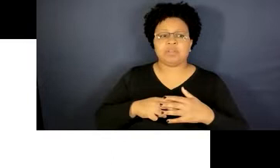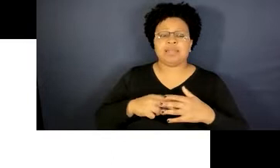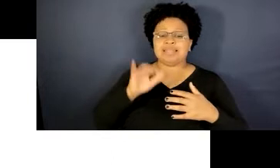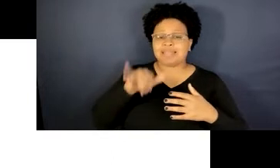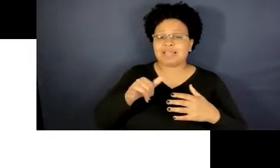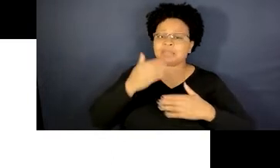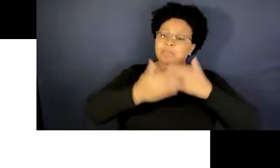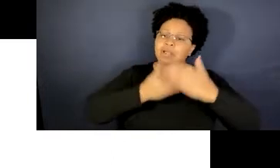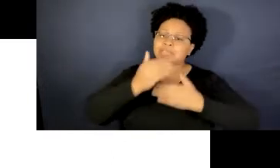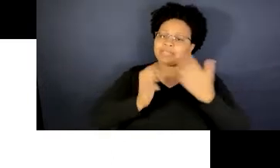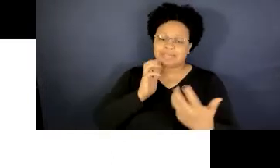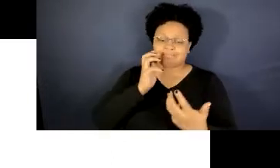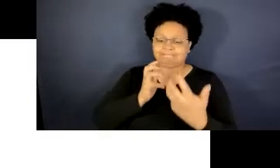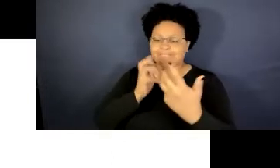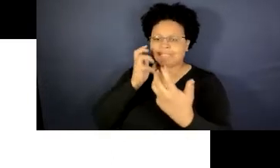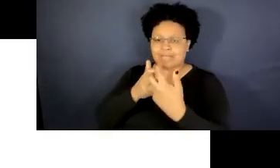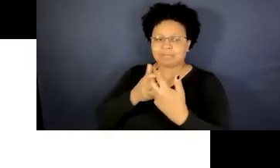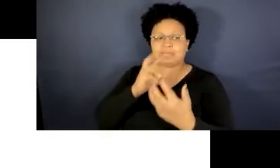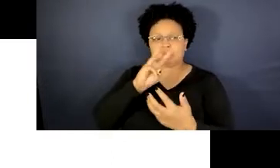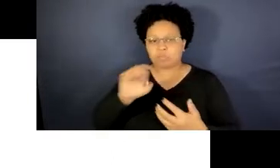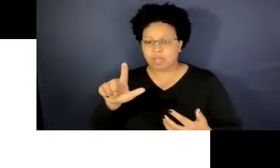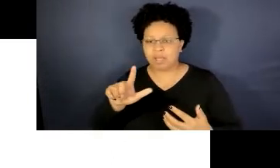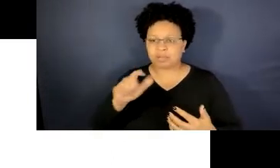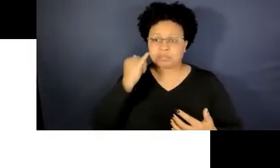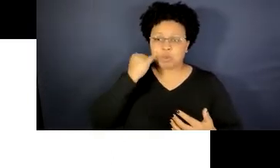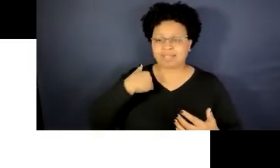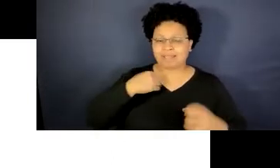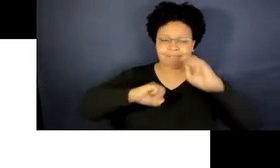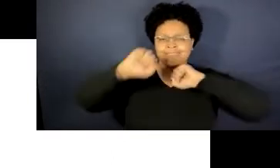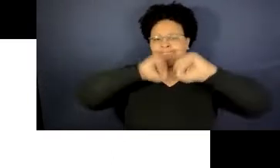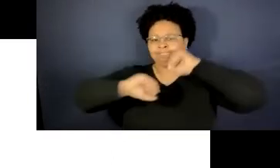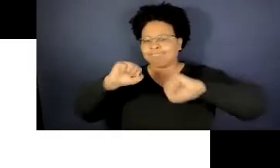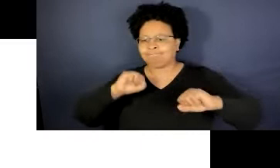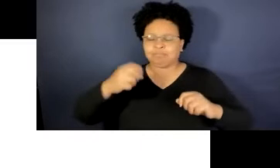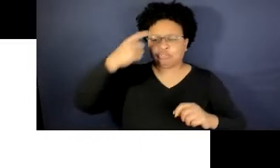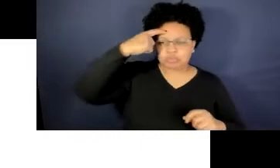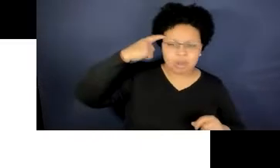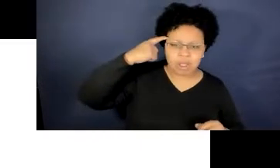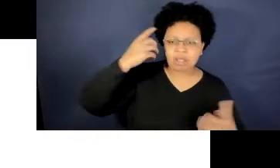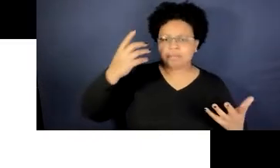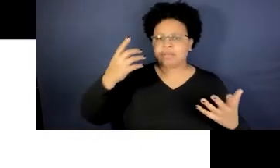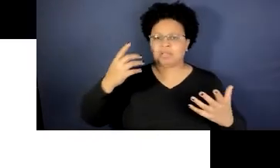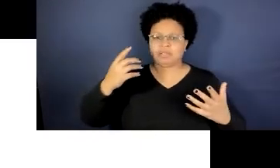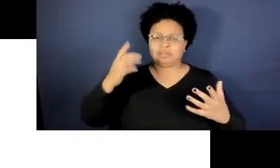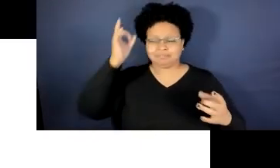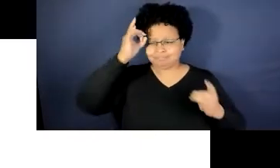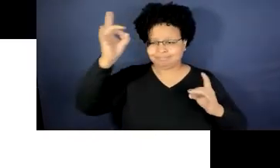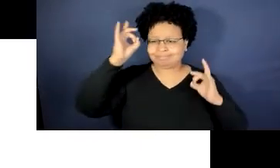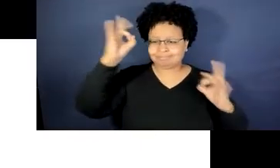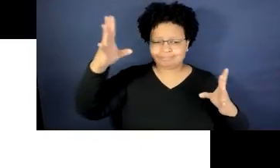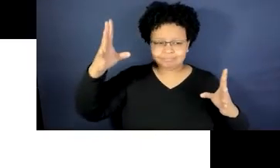the process of adapting well in the face of adversity, trauma, tragedy, threats, or